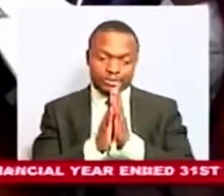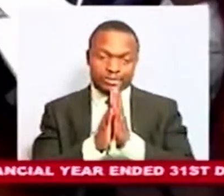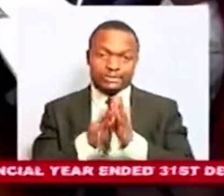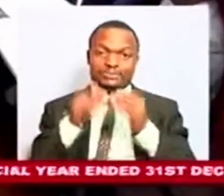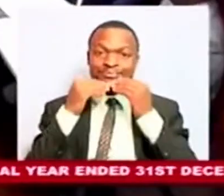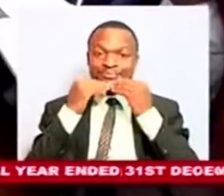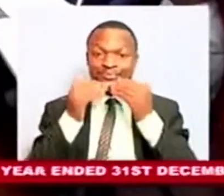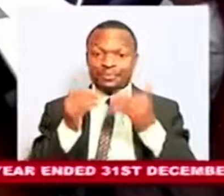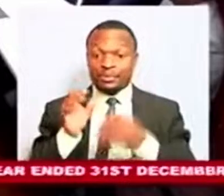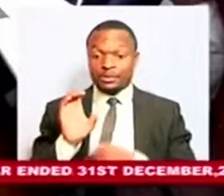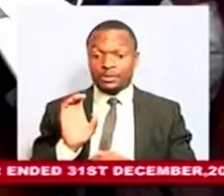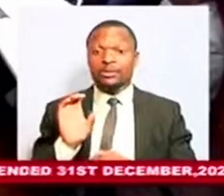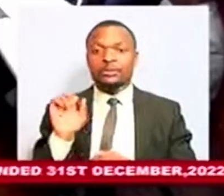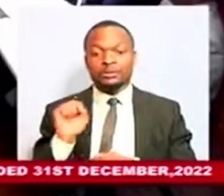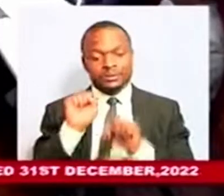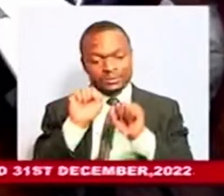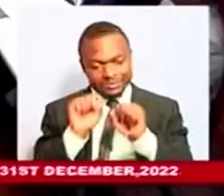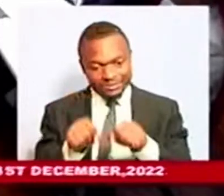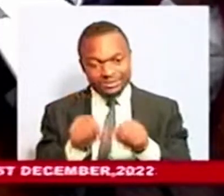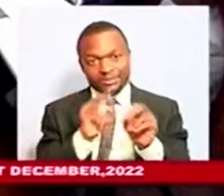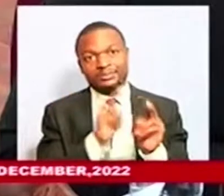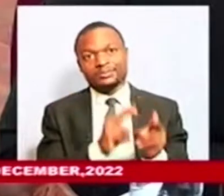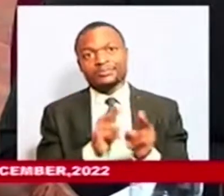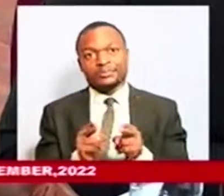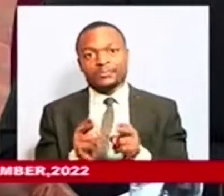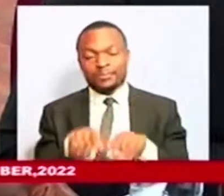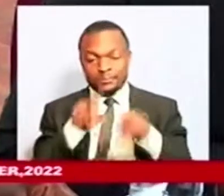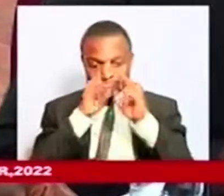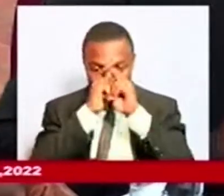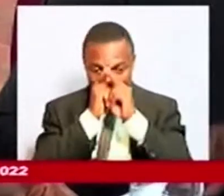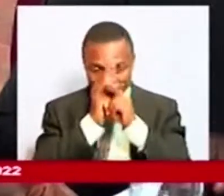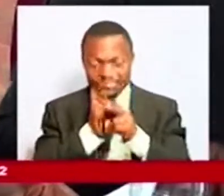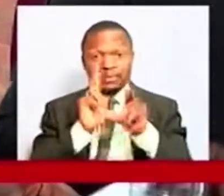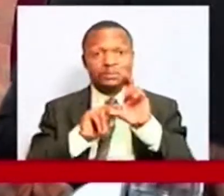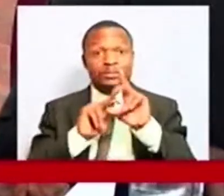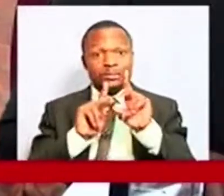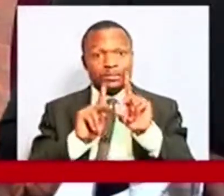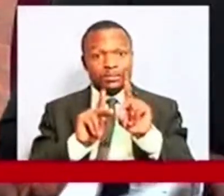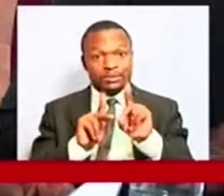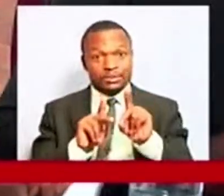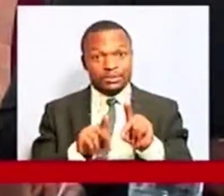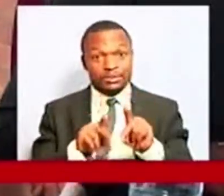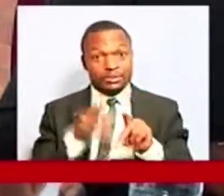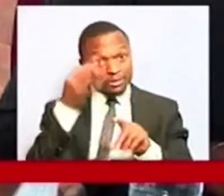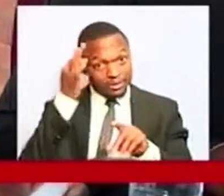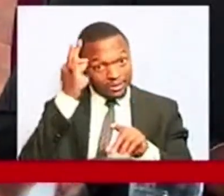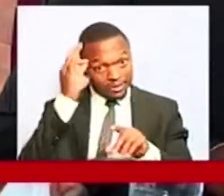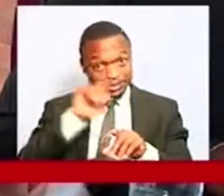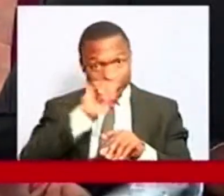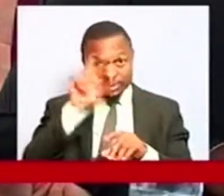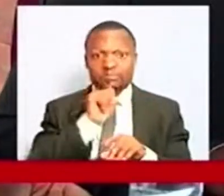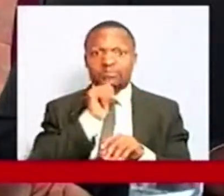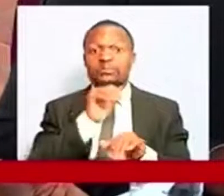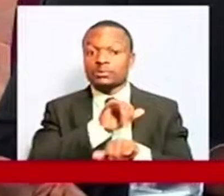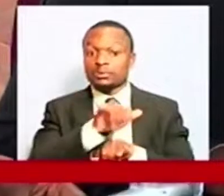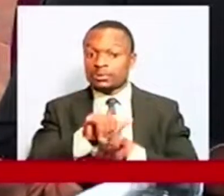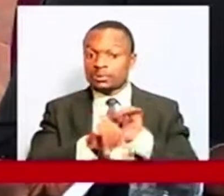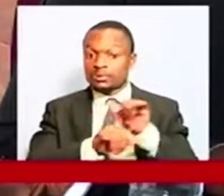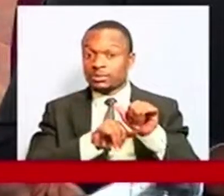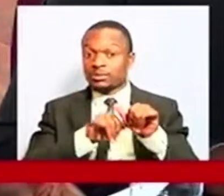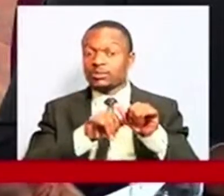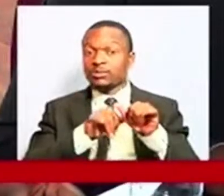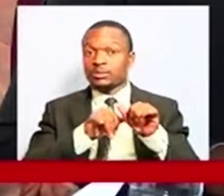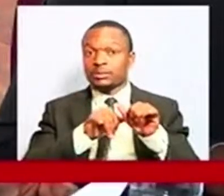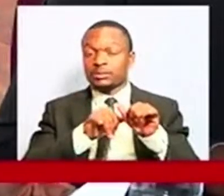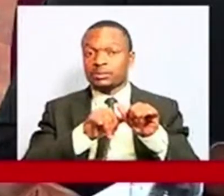you, CS. You may respond. Honorable Chair, I take note of the questions and not to mislead the House. I beg